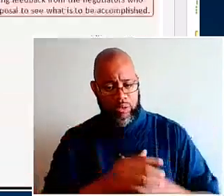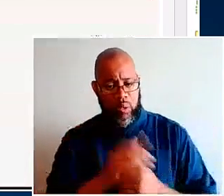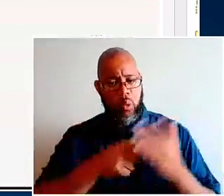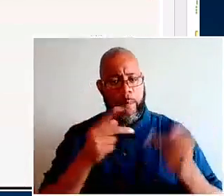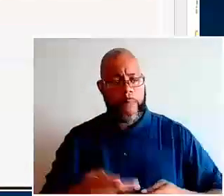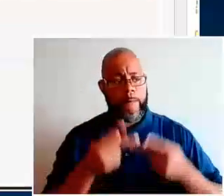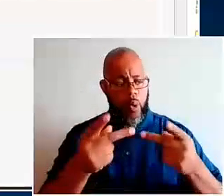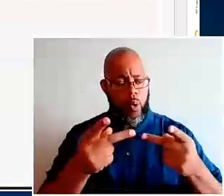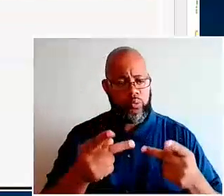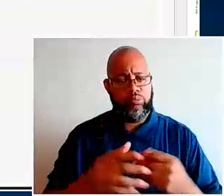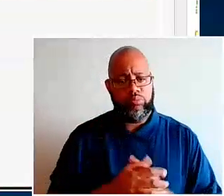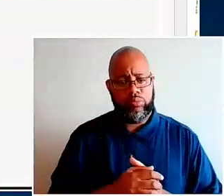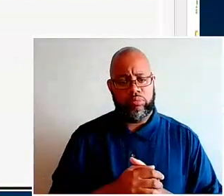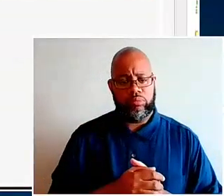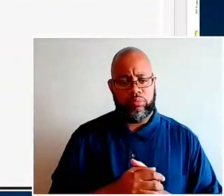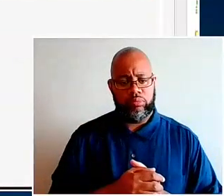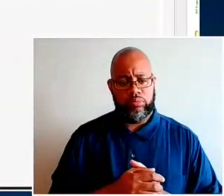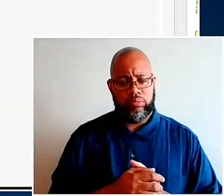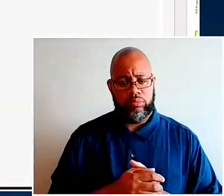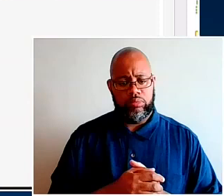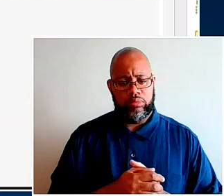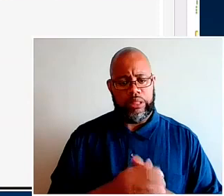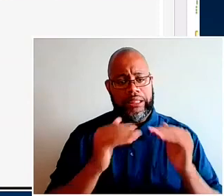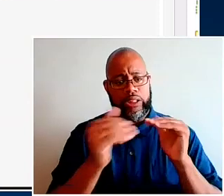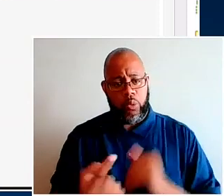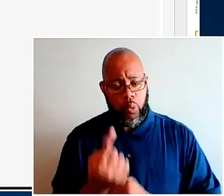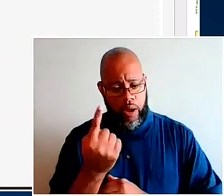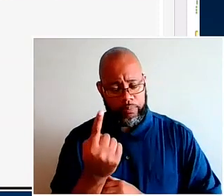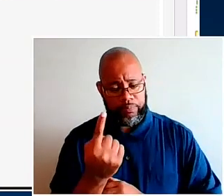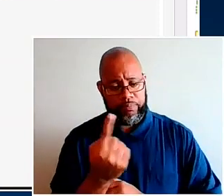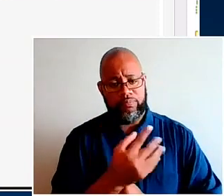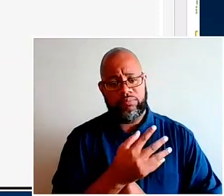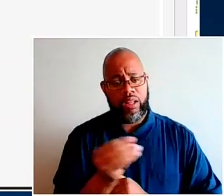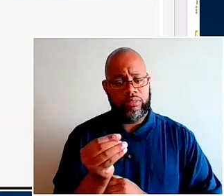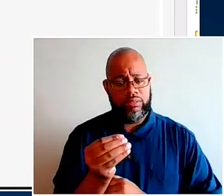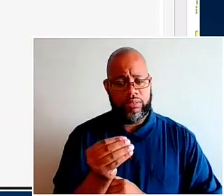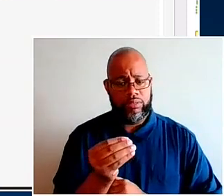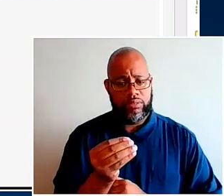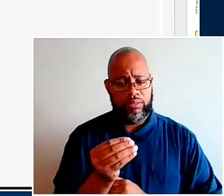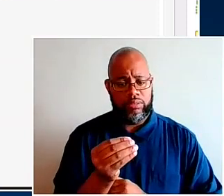to as additionally in tier one. And